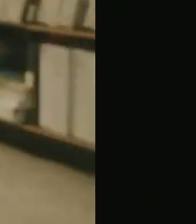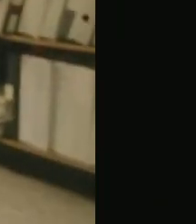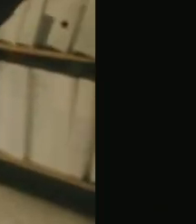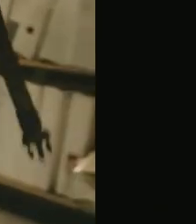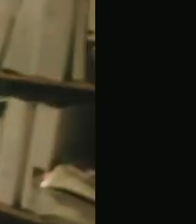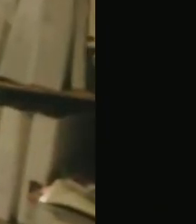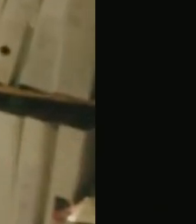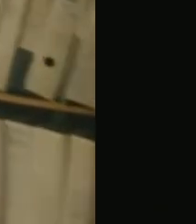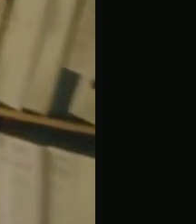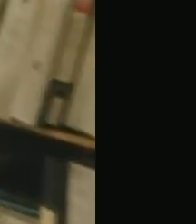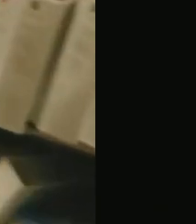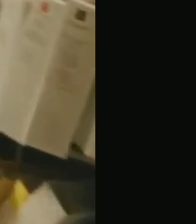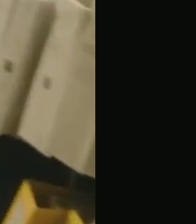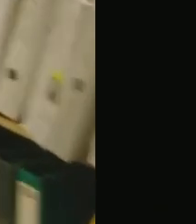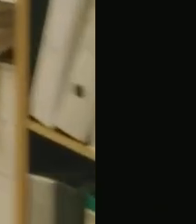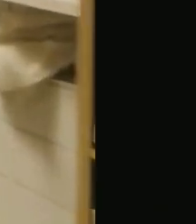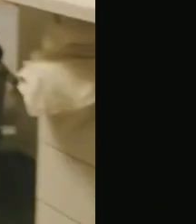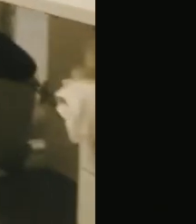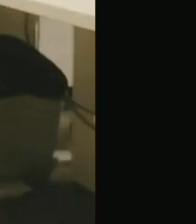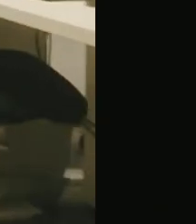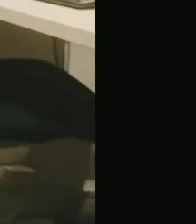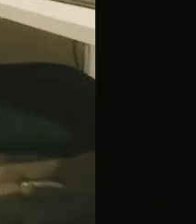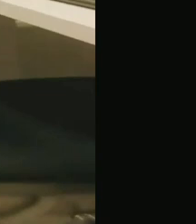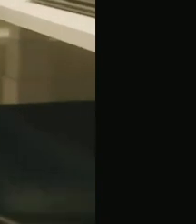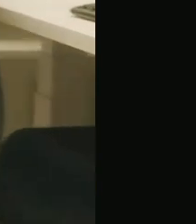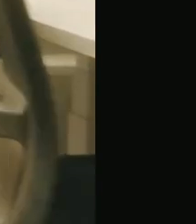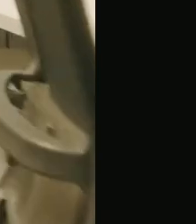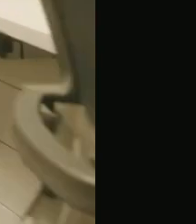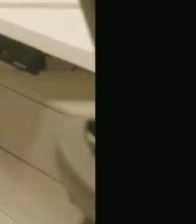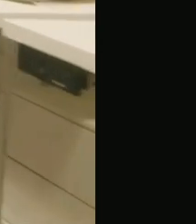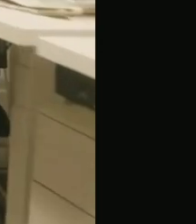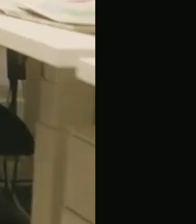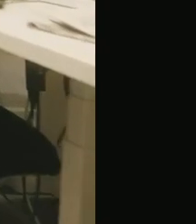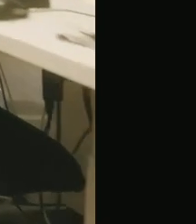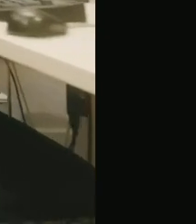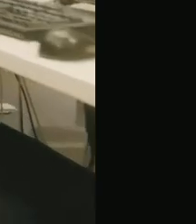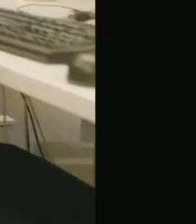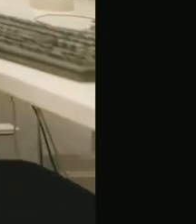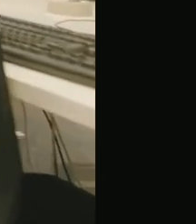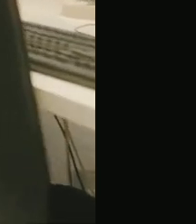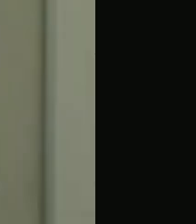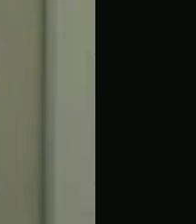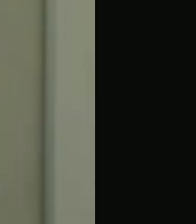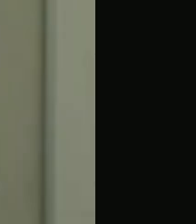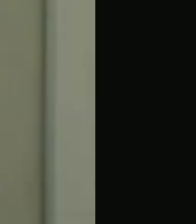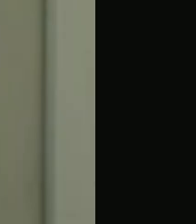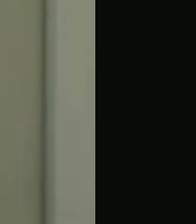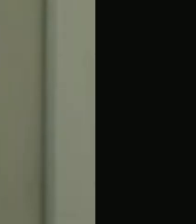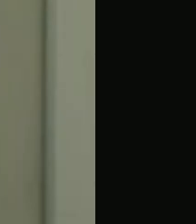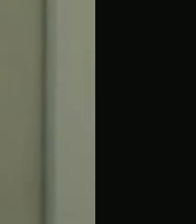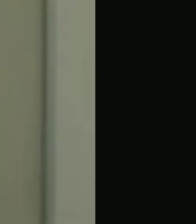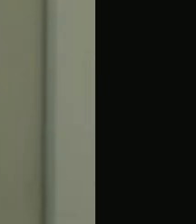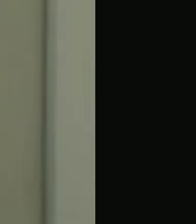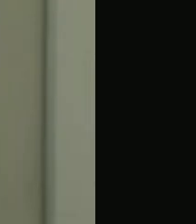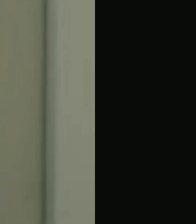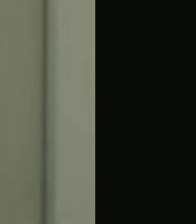critical in providing power for people to take action to protect their human rights. And the evidence